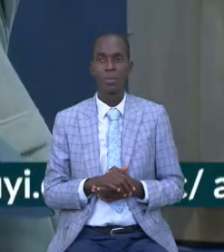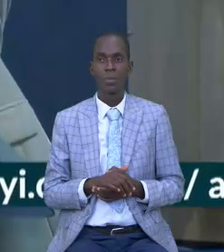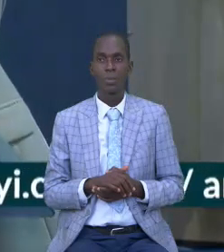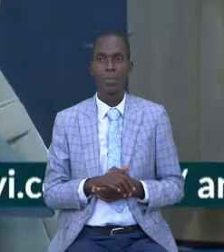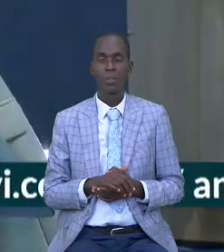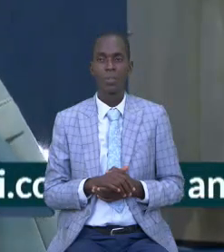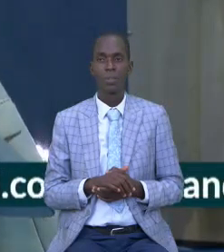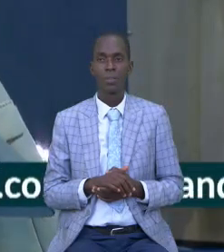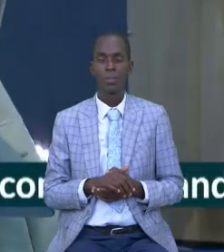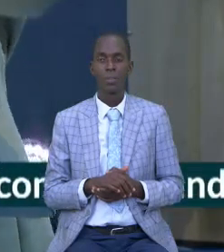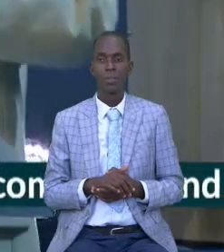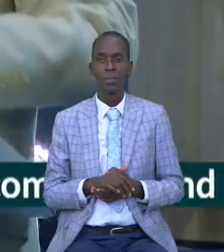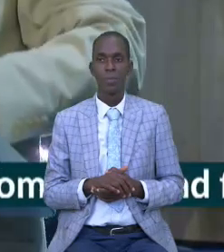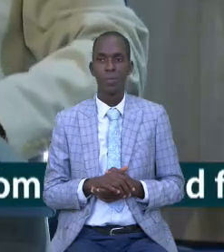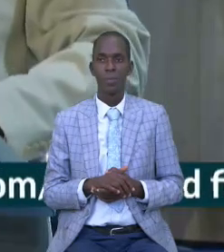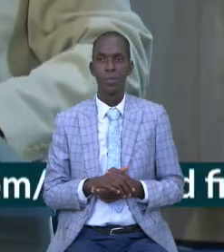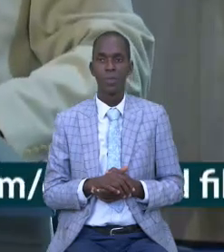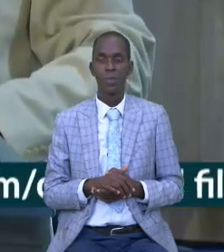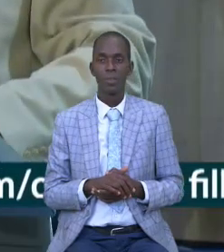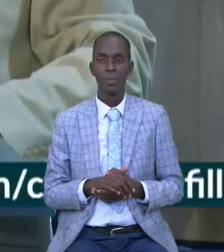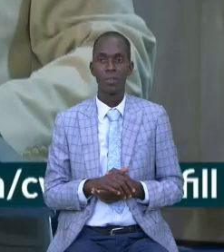at the center here,